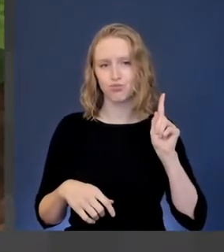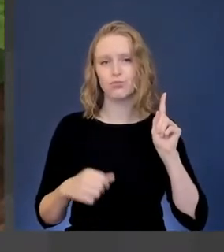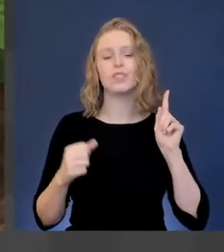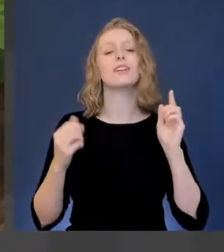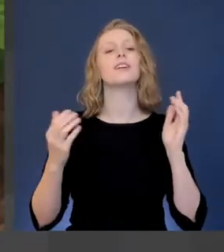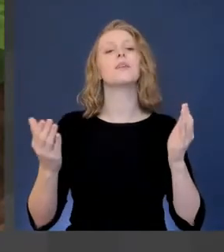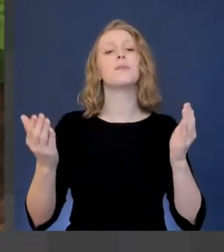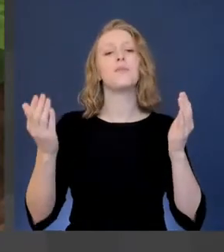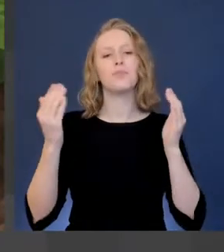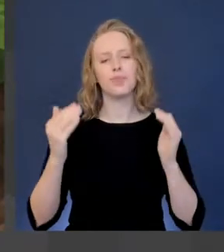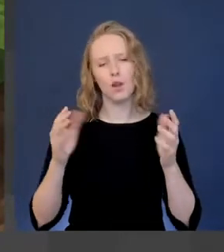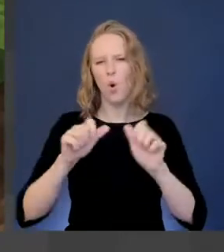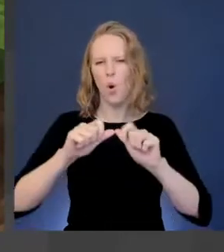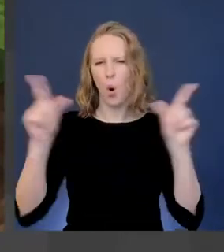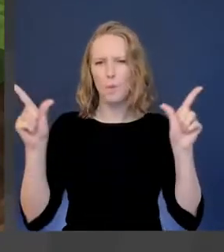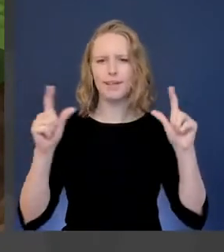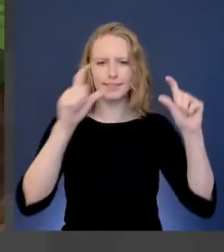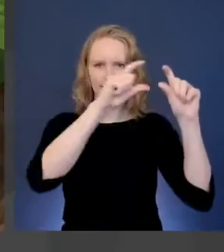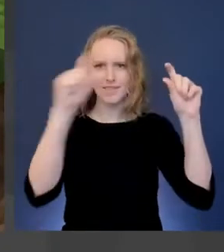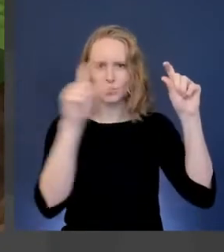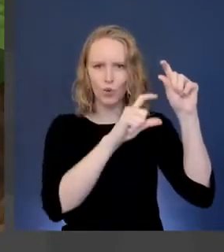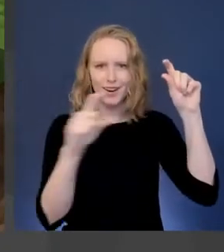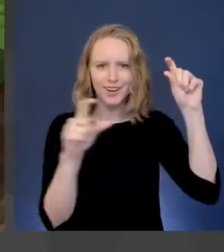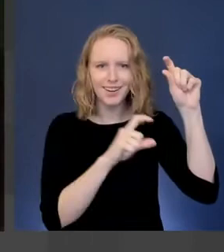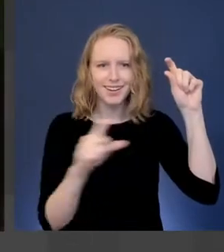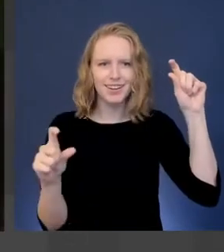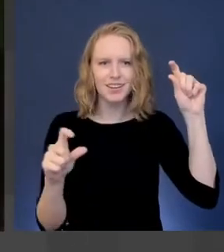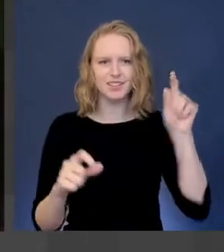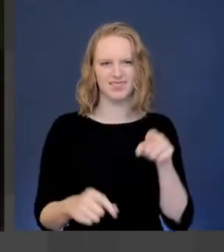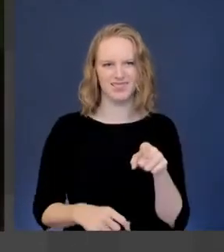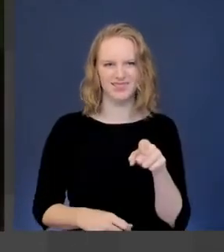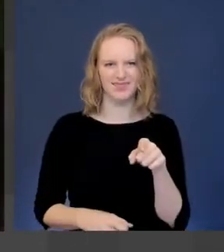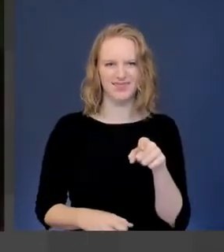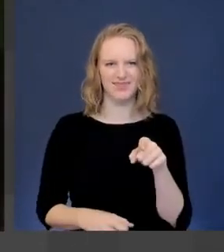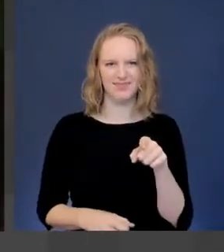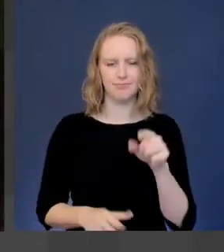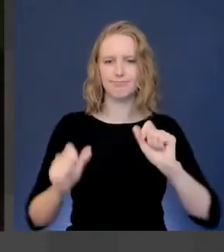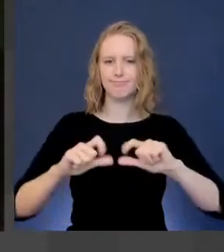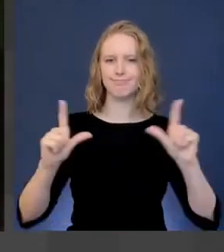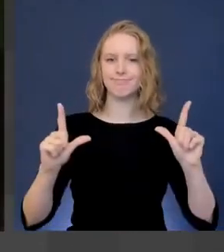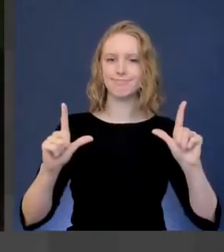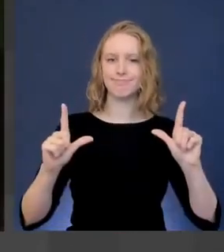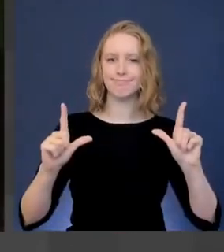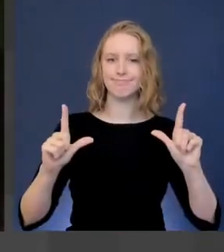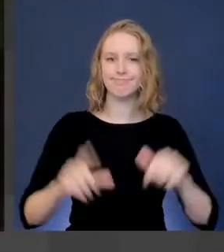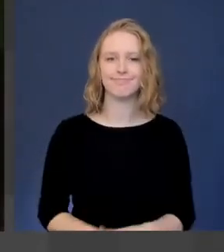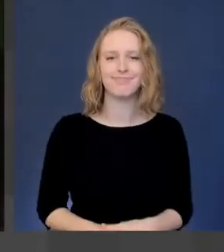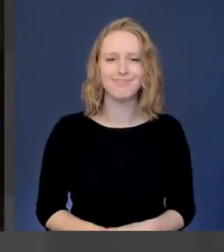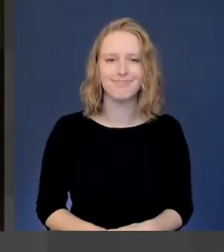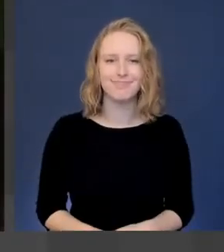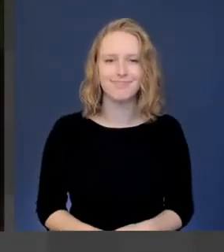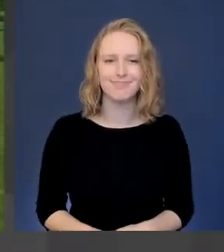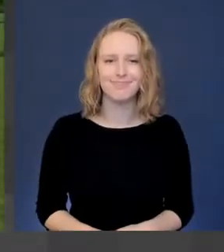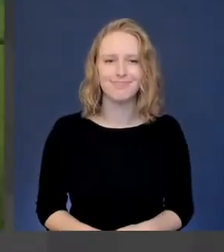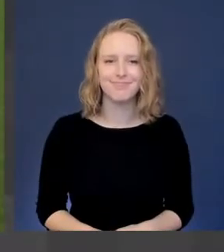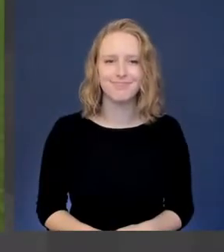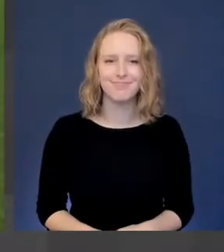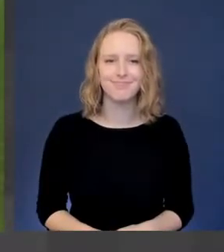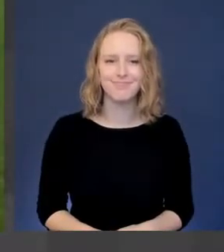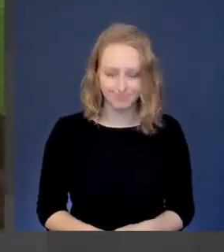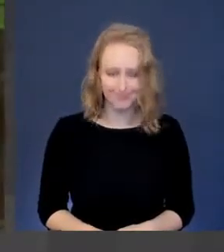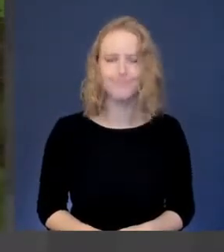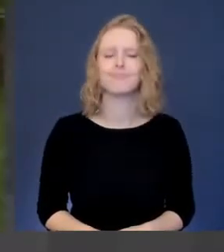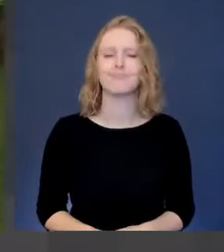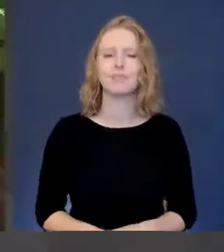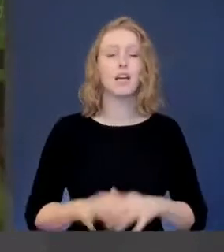wouldn't be Minecraft without an inventory. So this button right here, voila, opens up our inventory. And I could